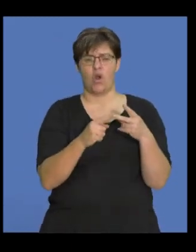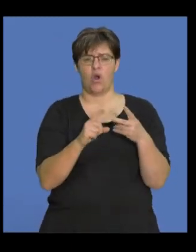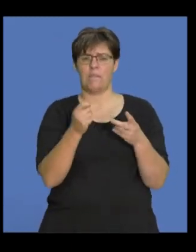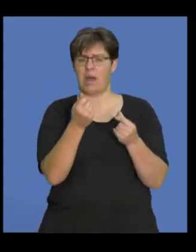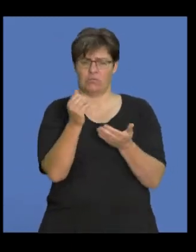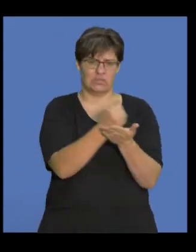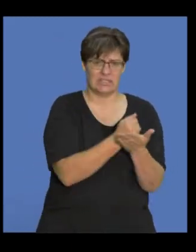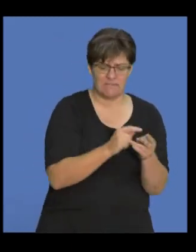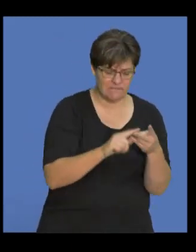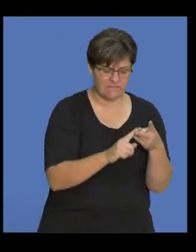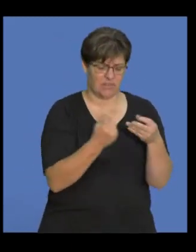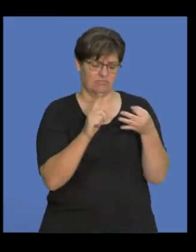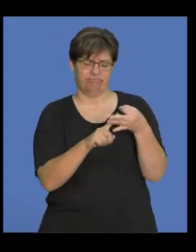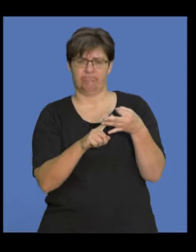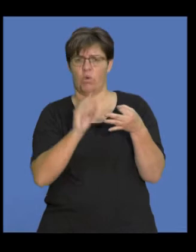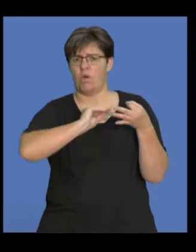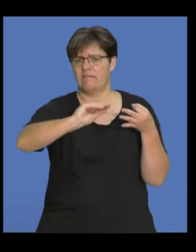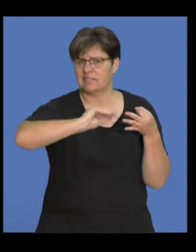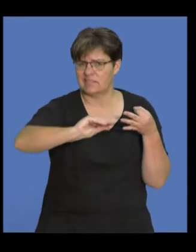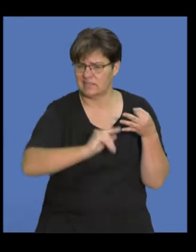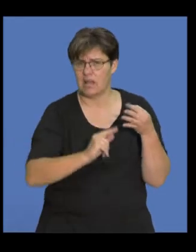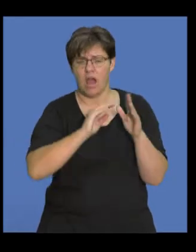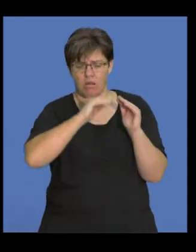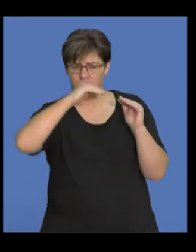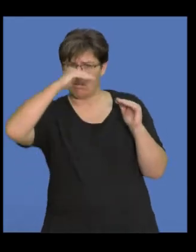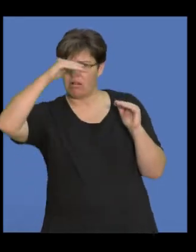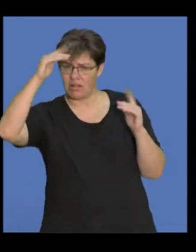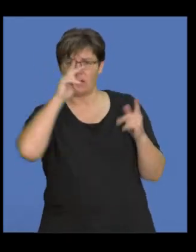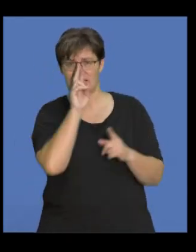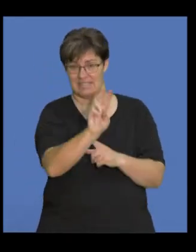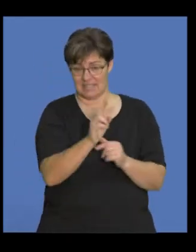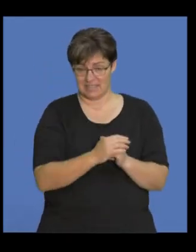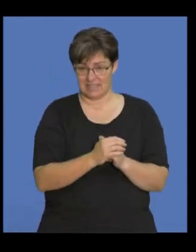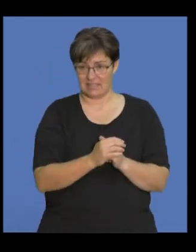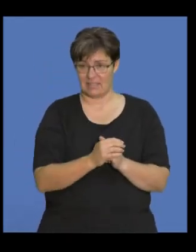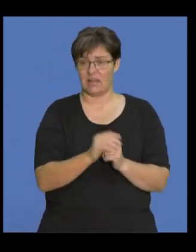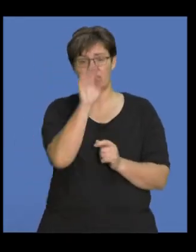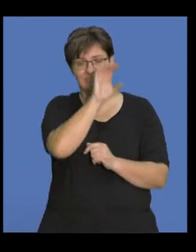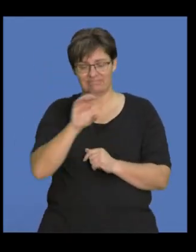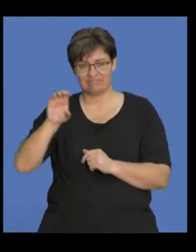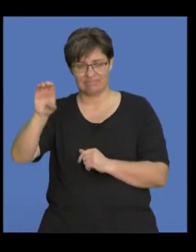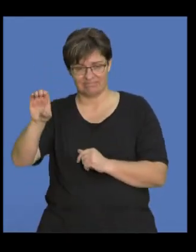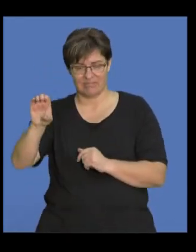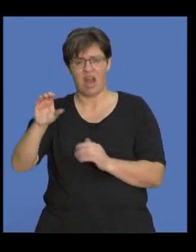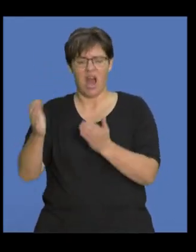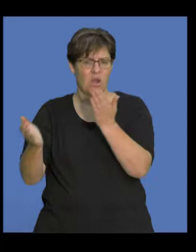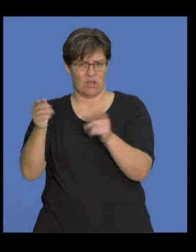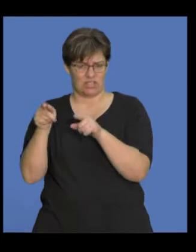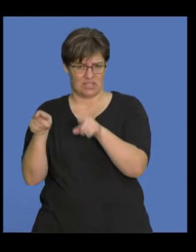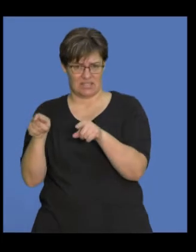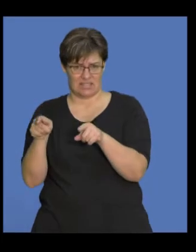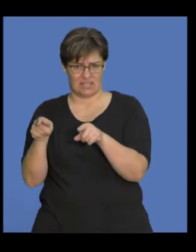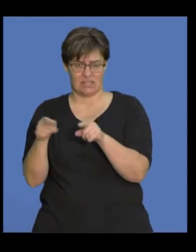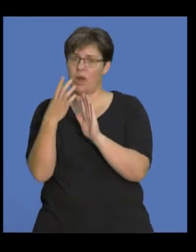saving or the amount that maybe you are investing. That's what we looked at. And then we looked at also the equations, which we called